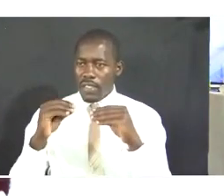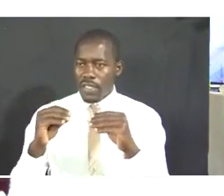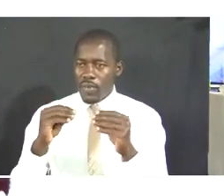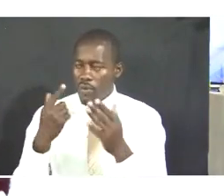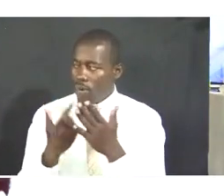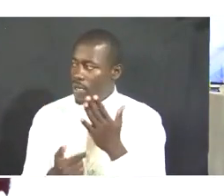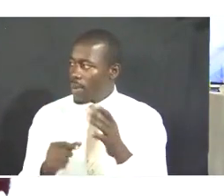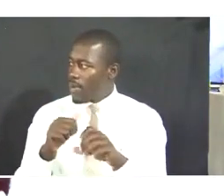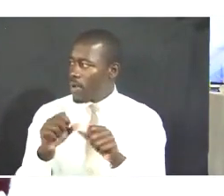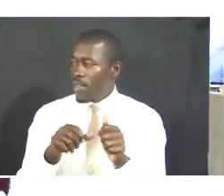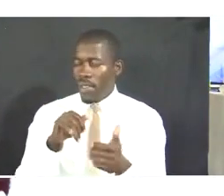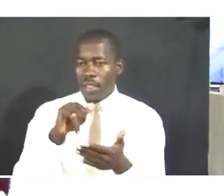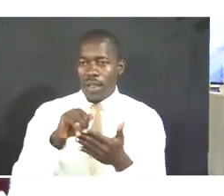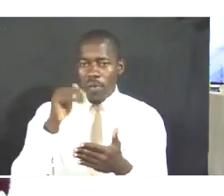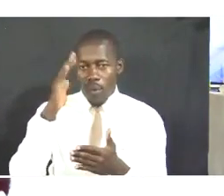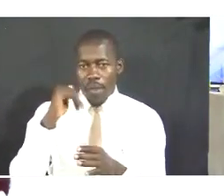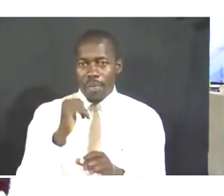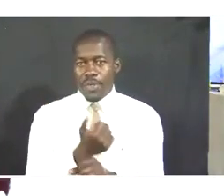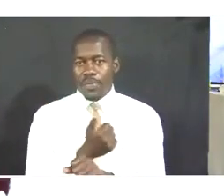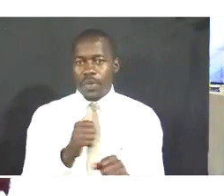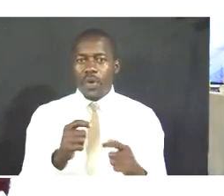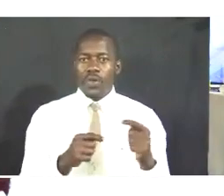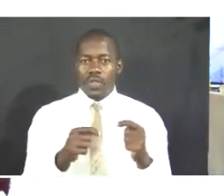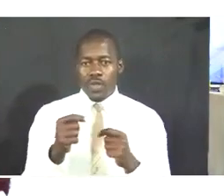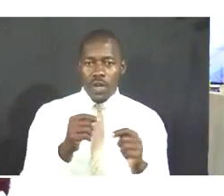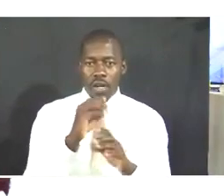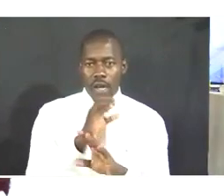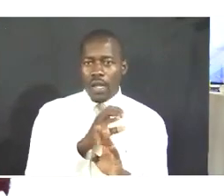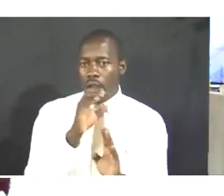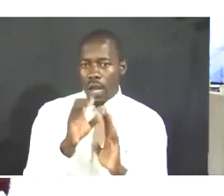cannot control those that